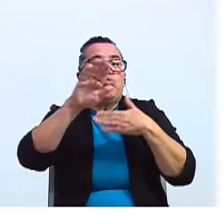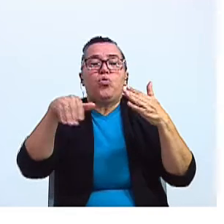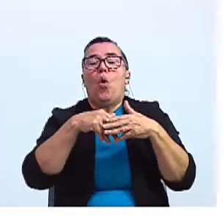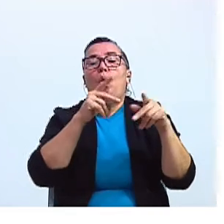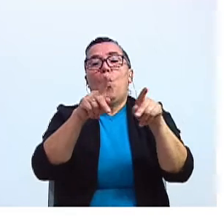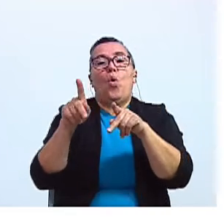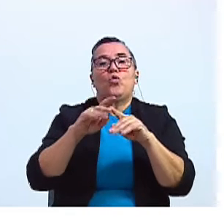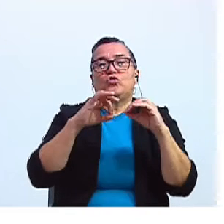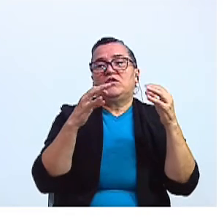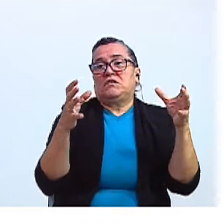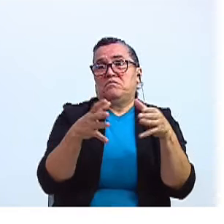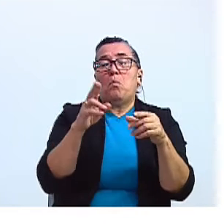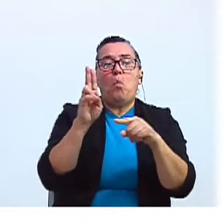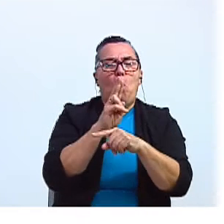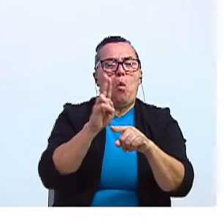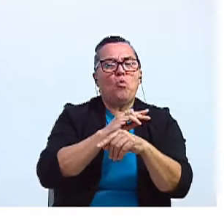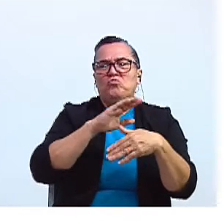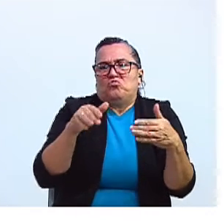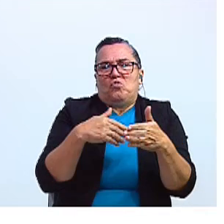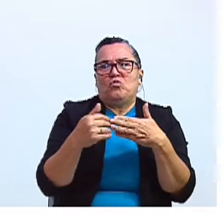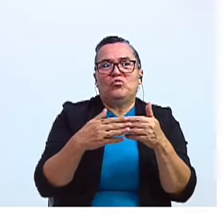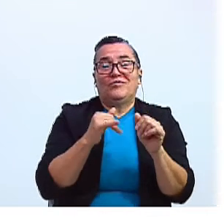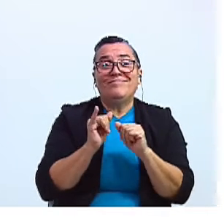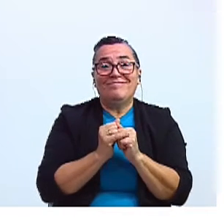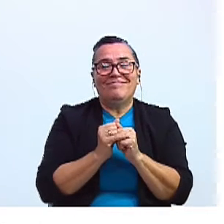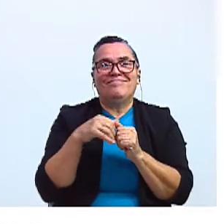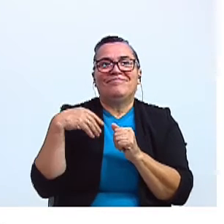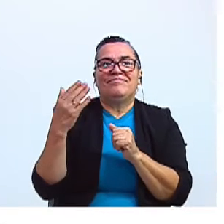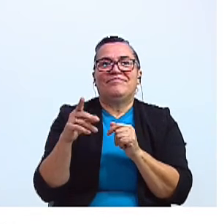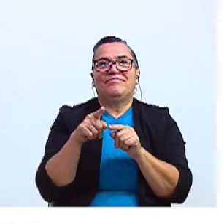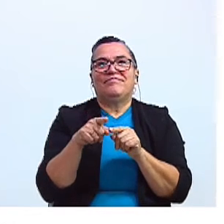members. Everybody can use it. Next one.